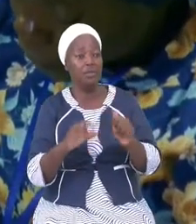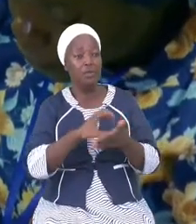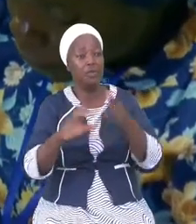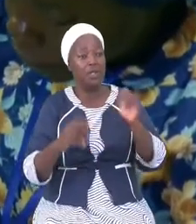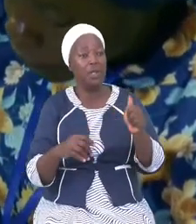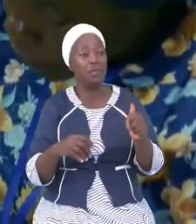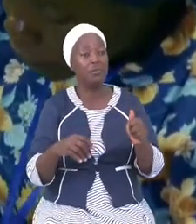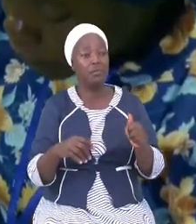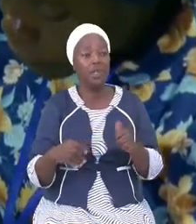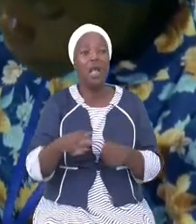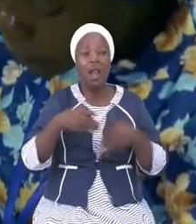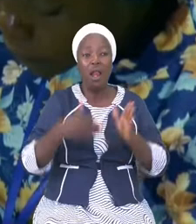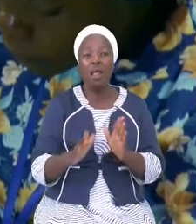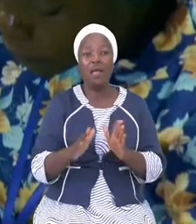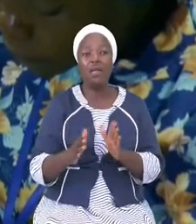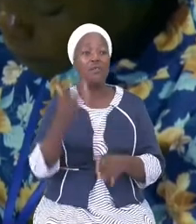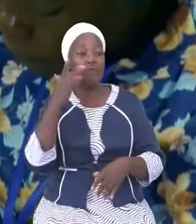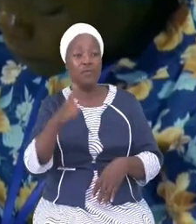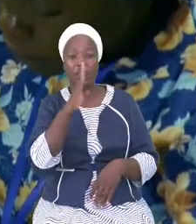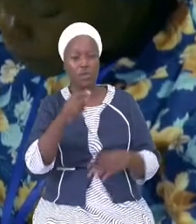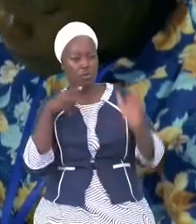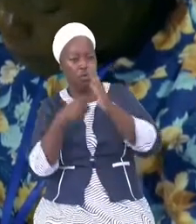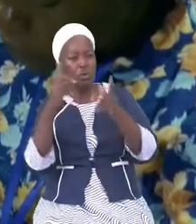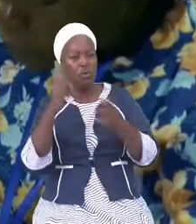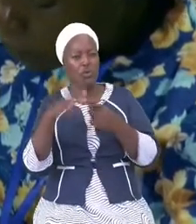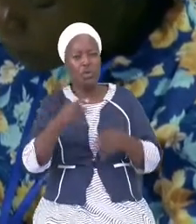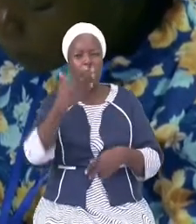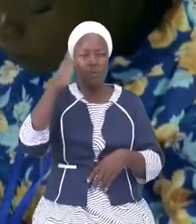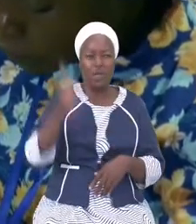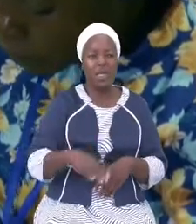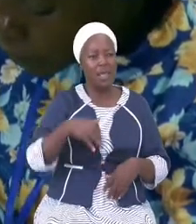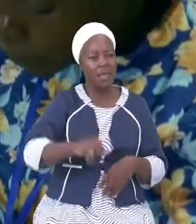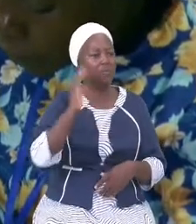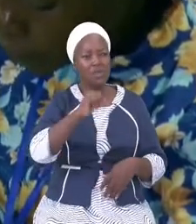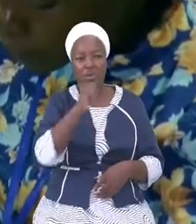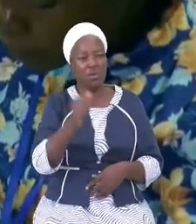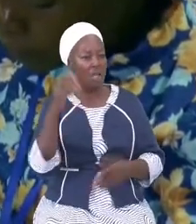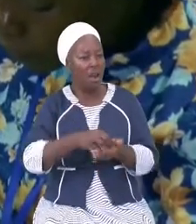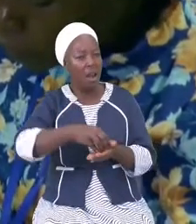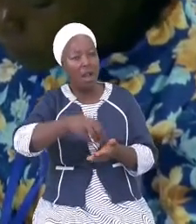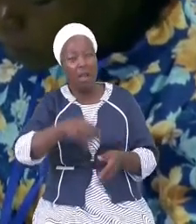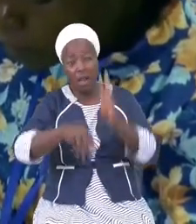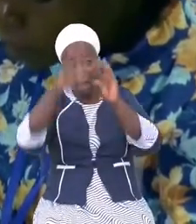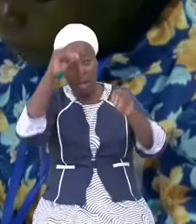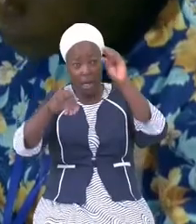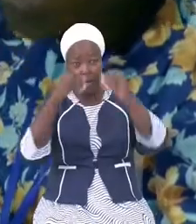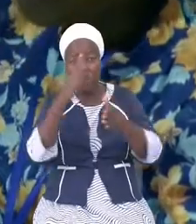be showed to the wicked, yet will he not learn